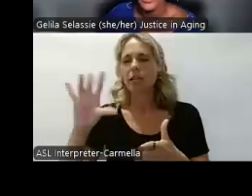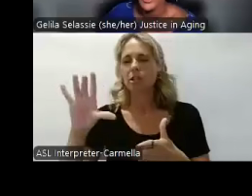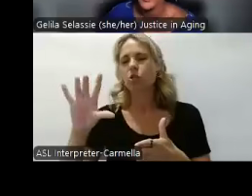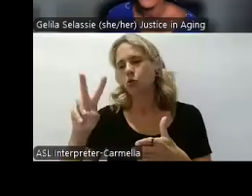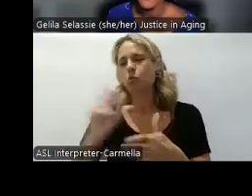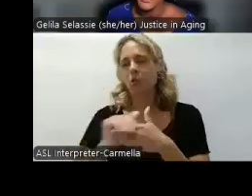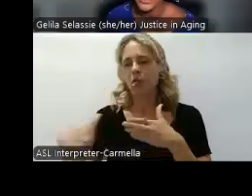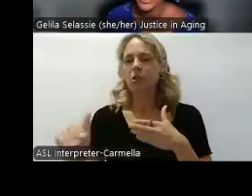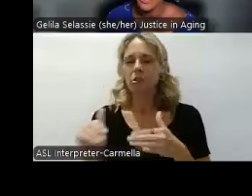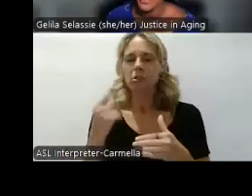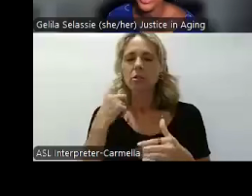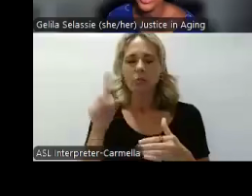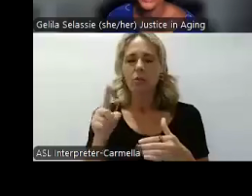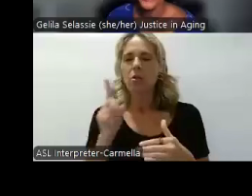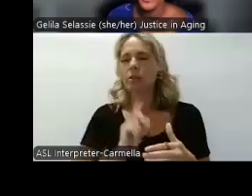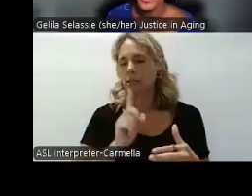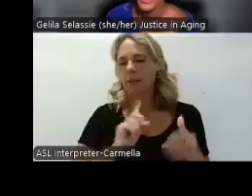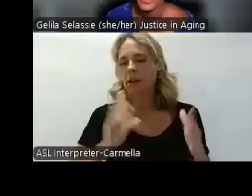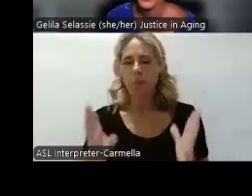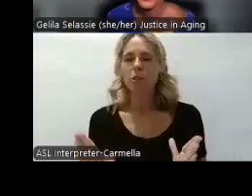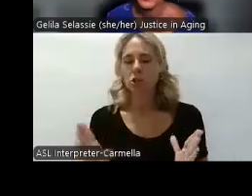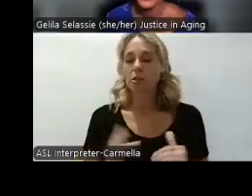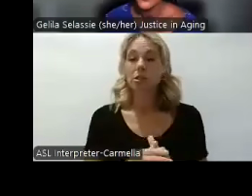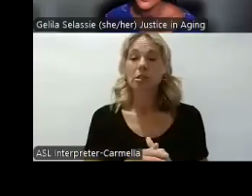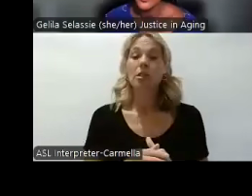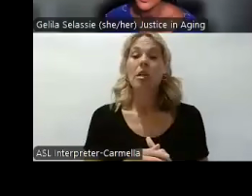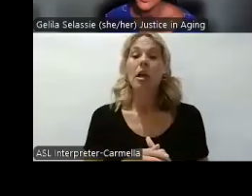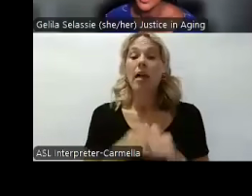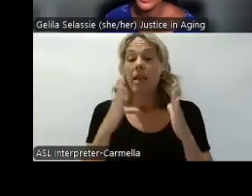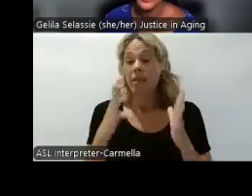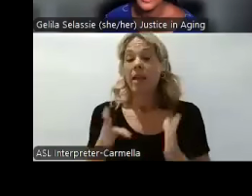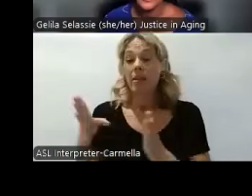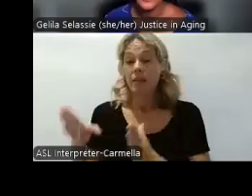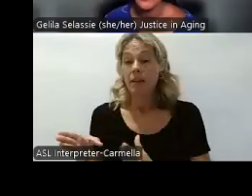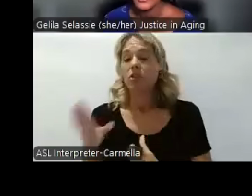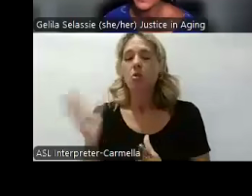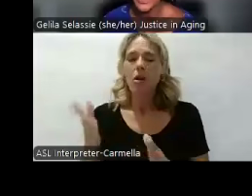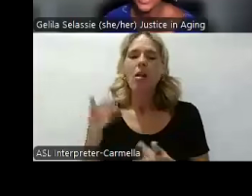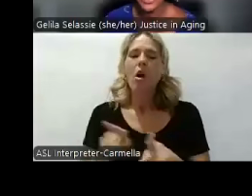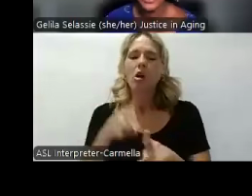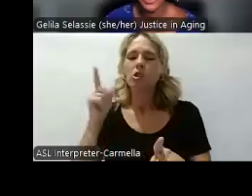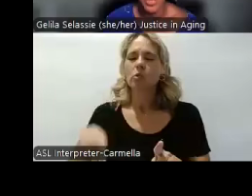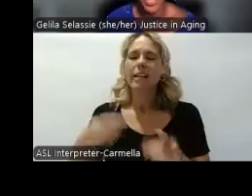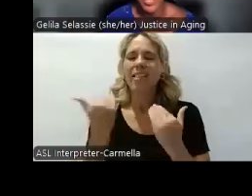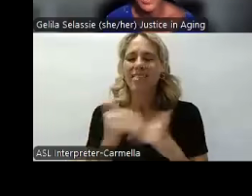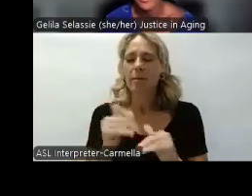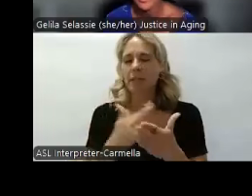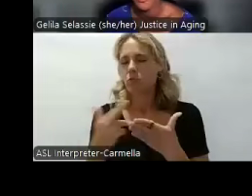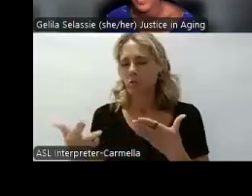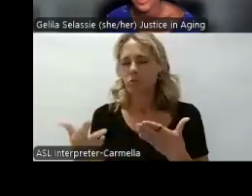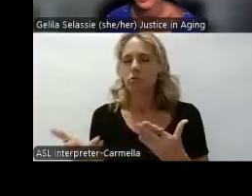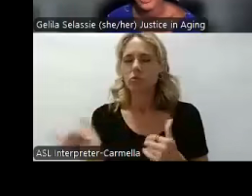$2,982 for a single person. And then the individual will also need limited resources as well. And